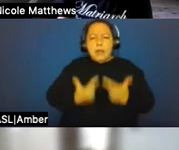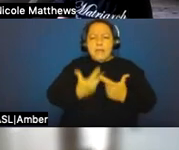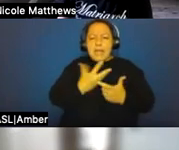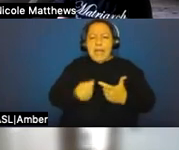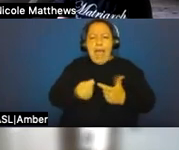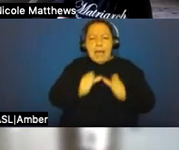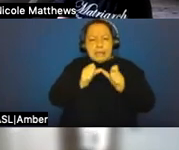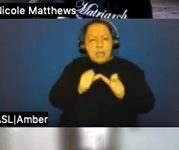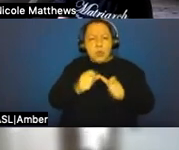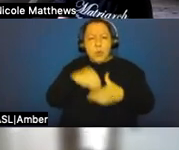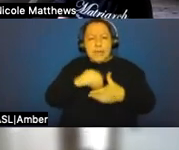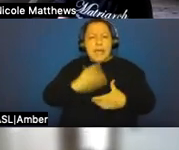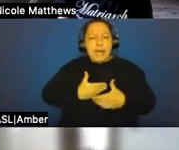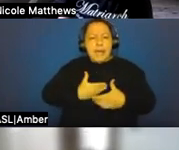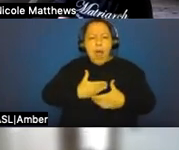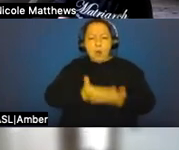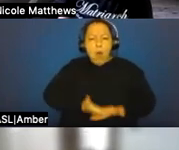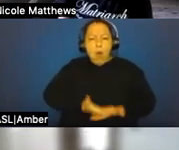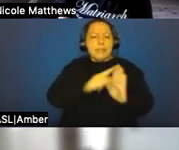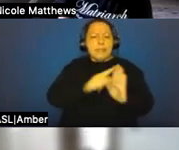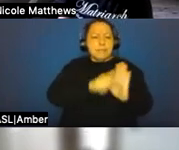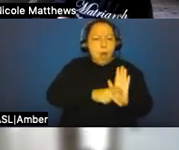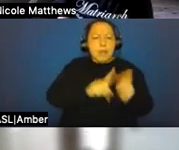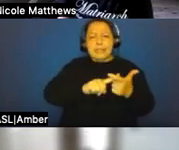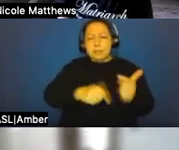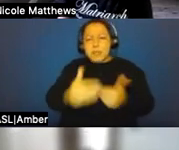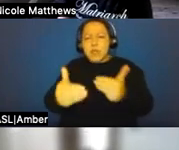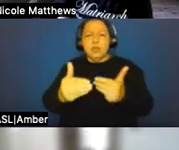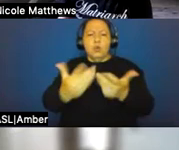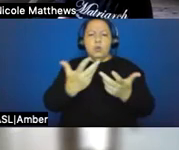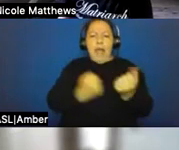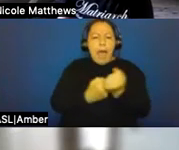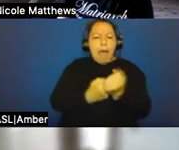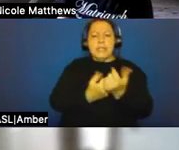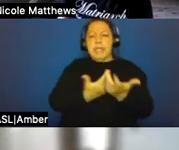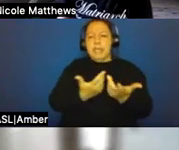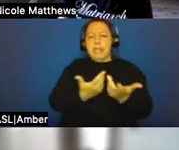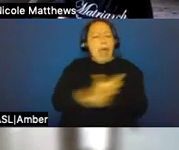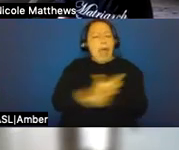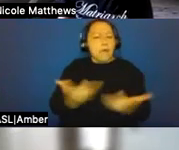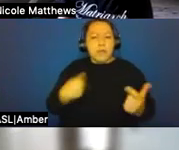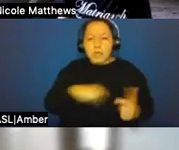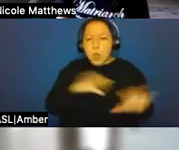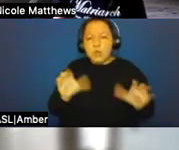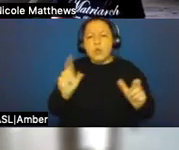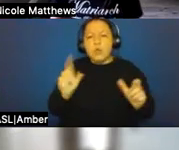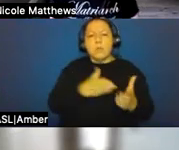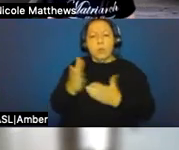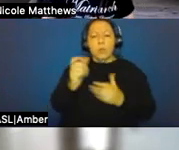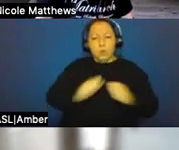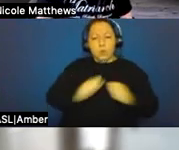our policies, in our protocols, in everything we do should be through that tribal